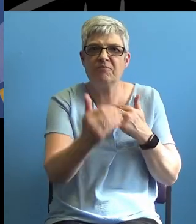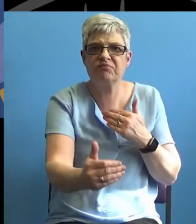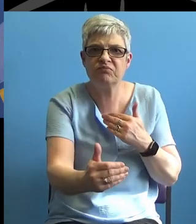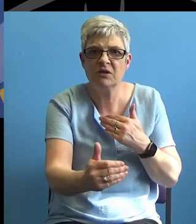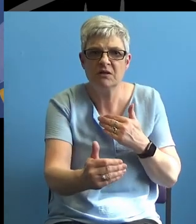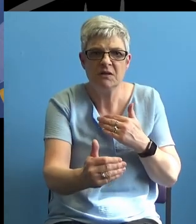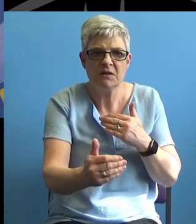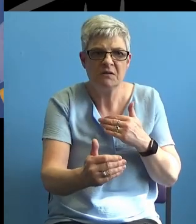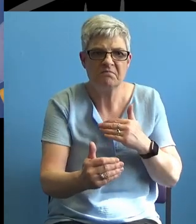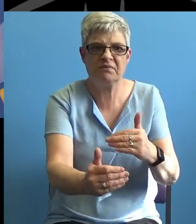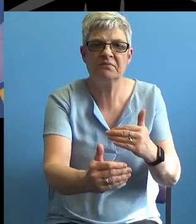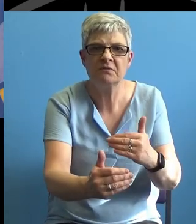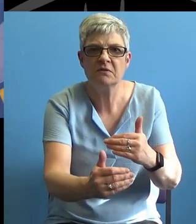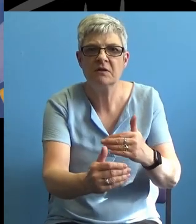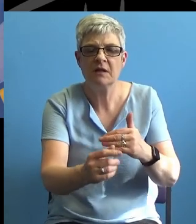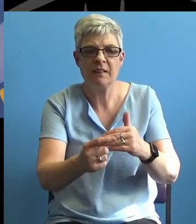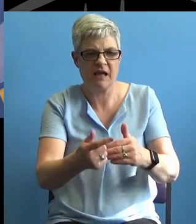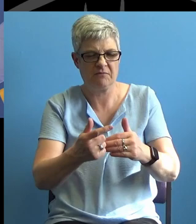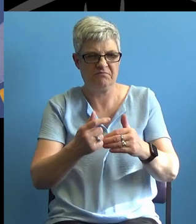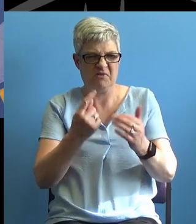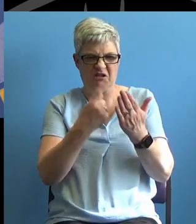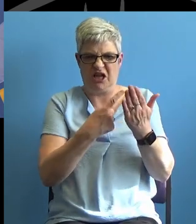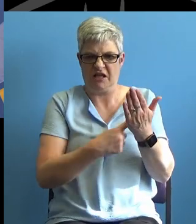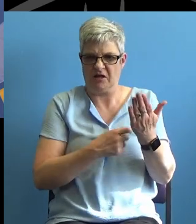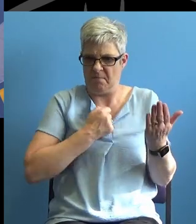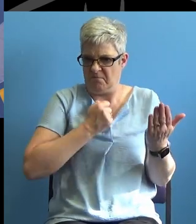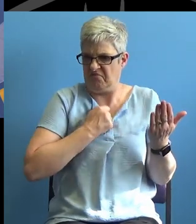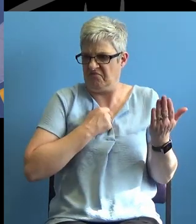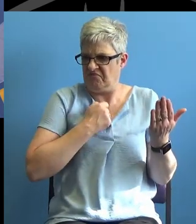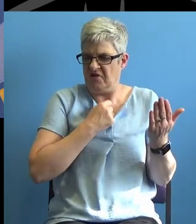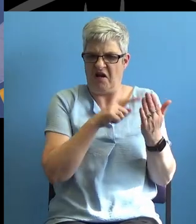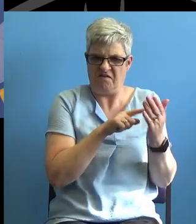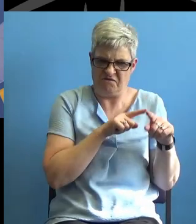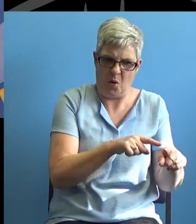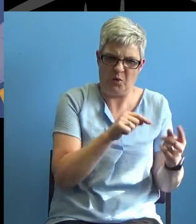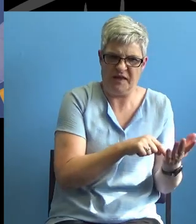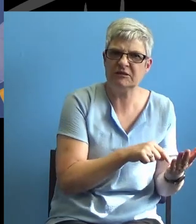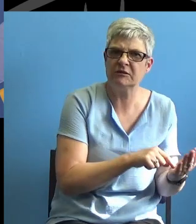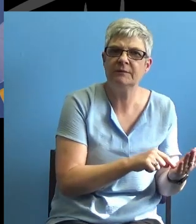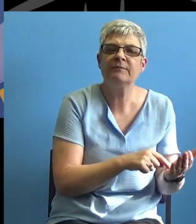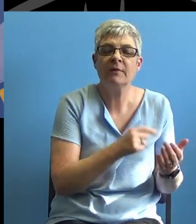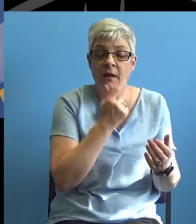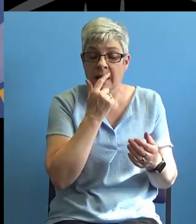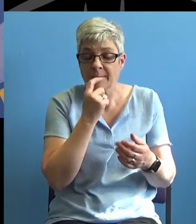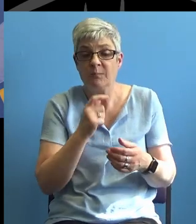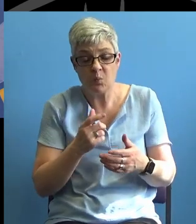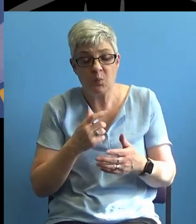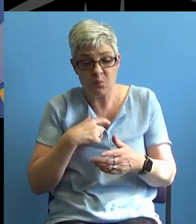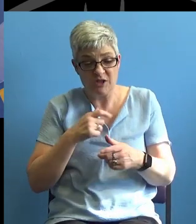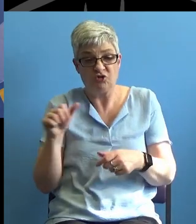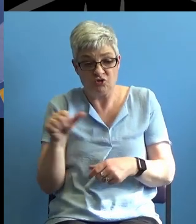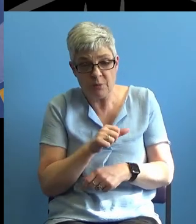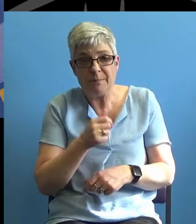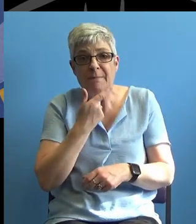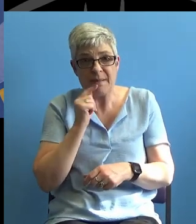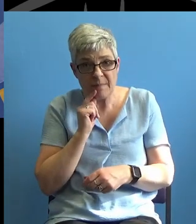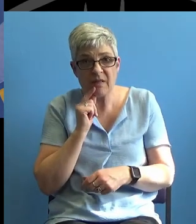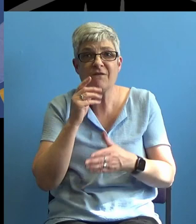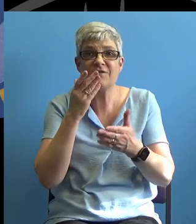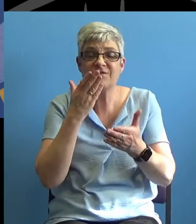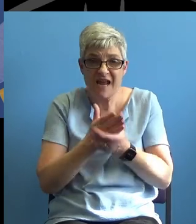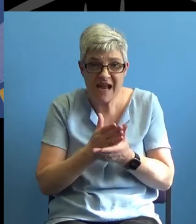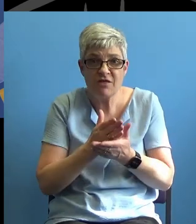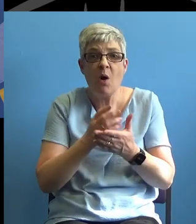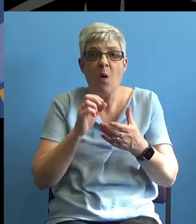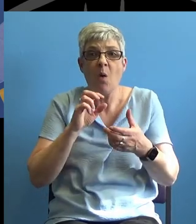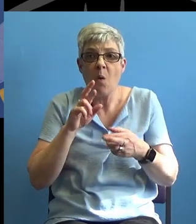next guy, pursuing our own personal agendas no matter what. We are to live as people of faith, hope, and love, because Christ is